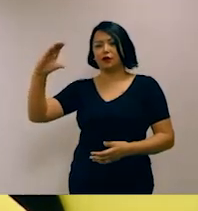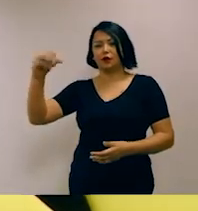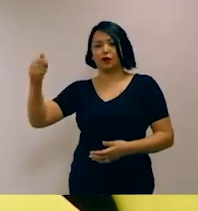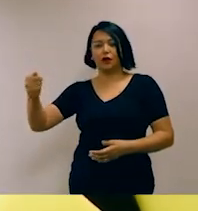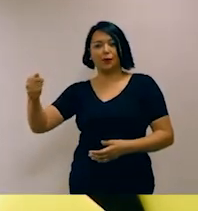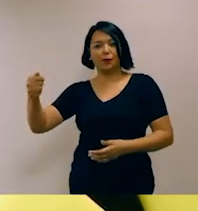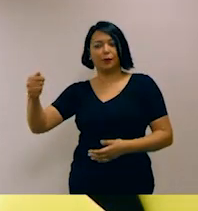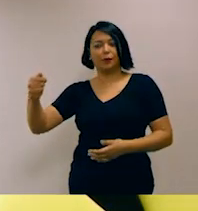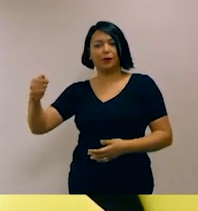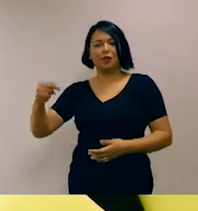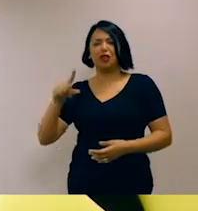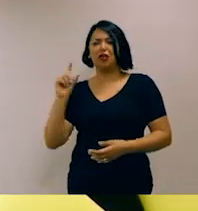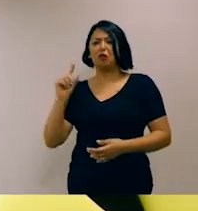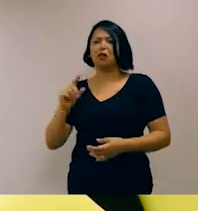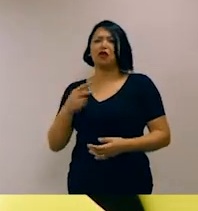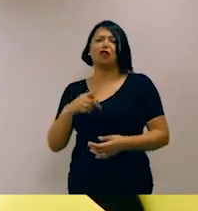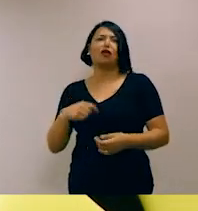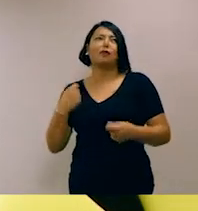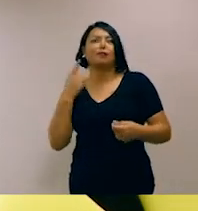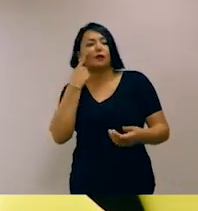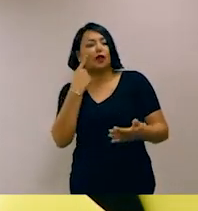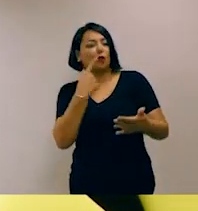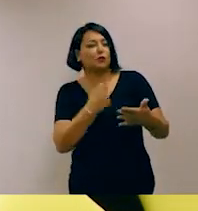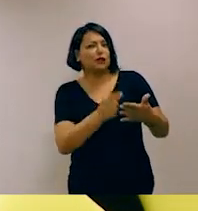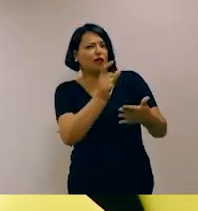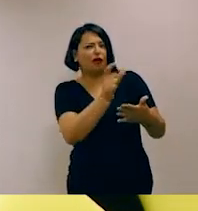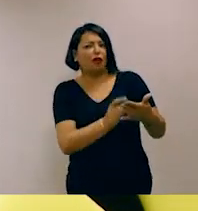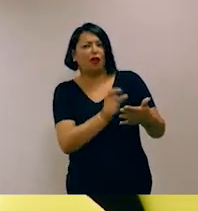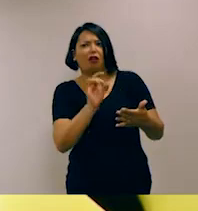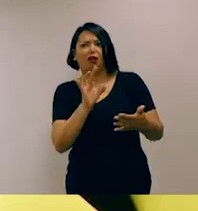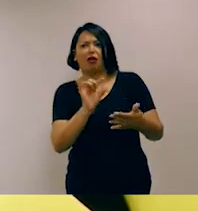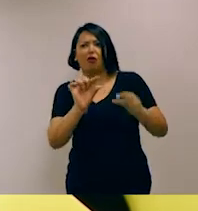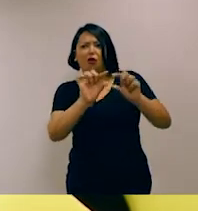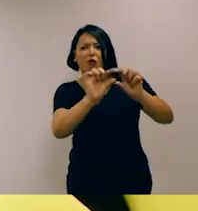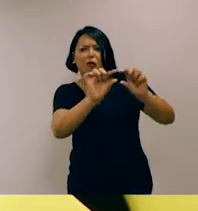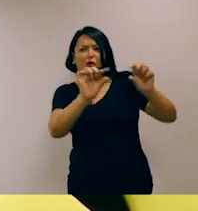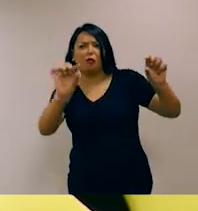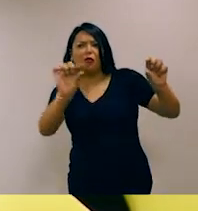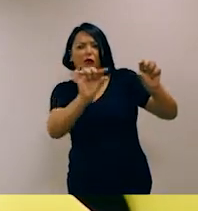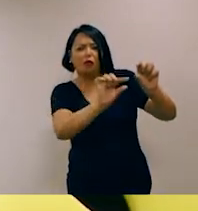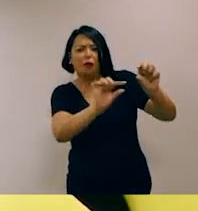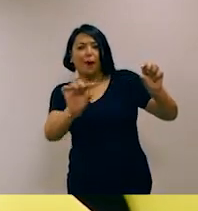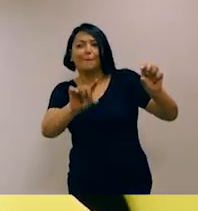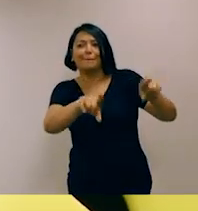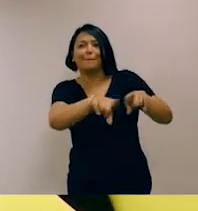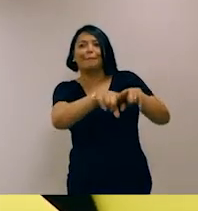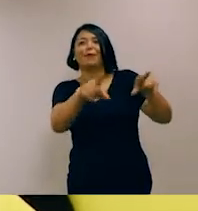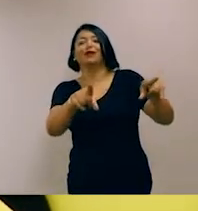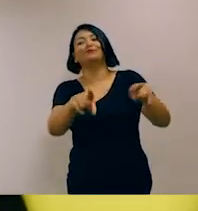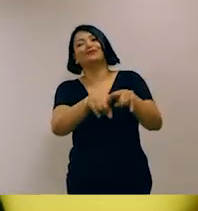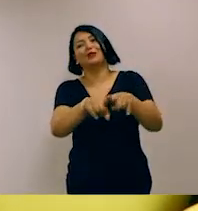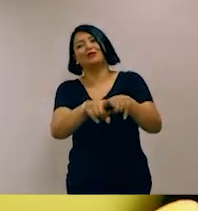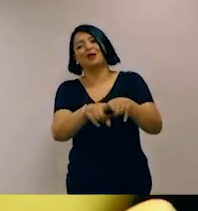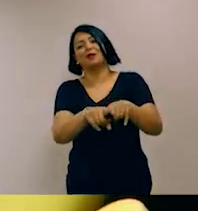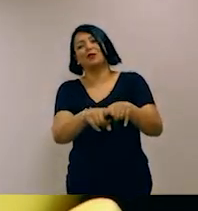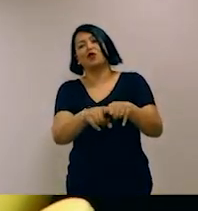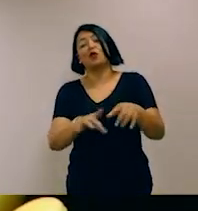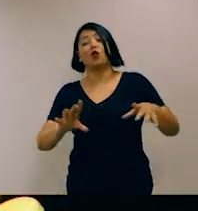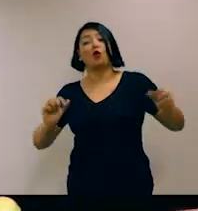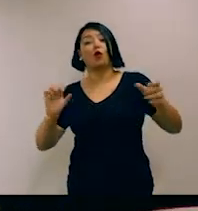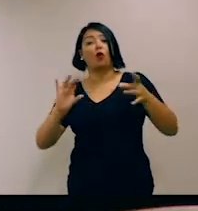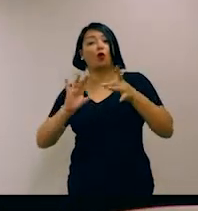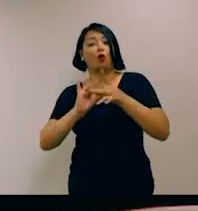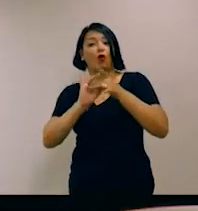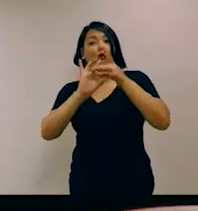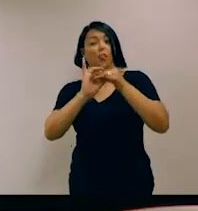the semantic analysis, the frequency of the same terms in the same sentence or in the same paragraph, but